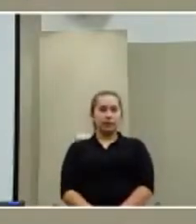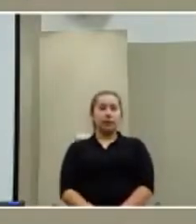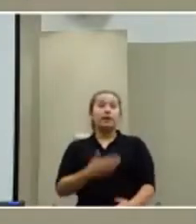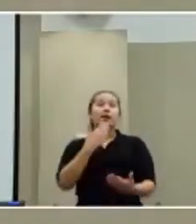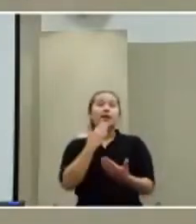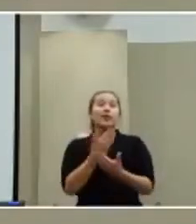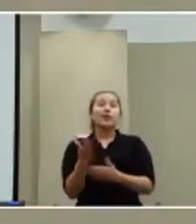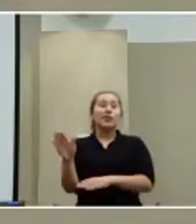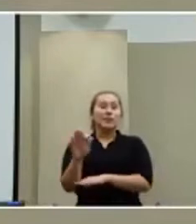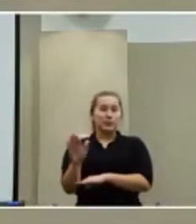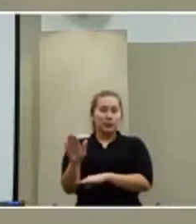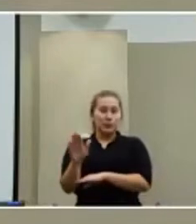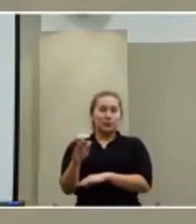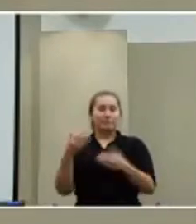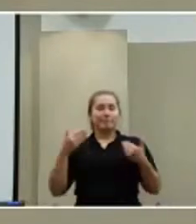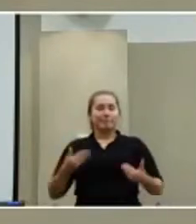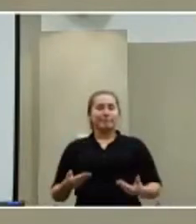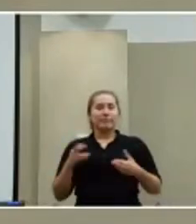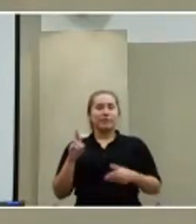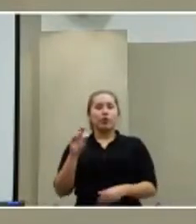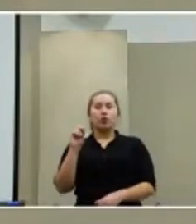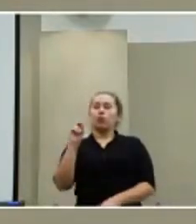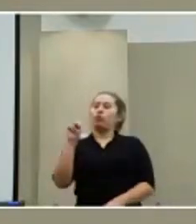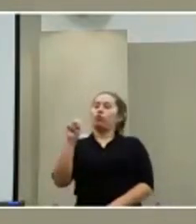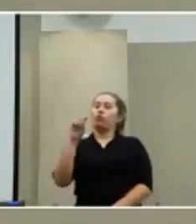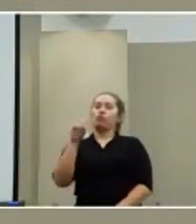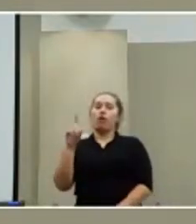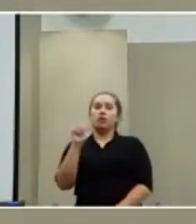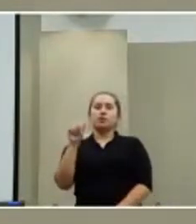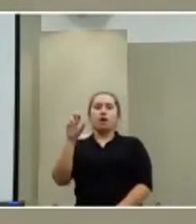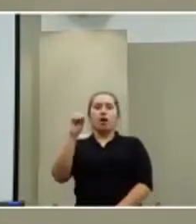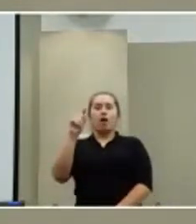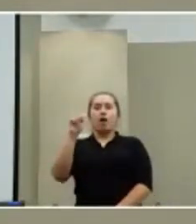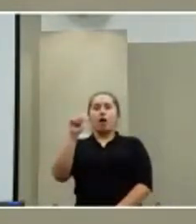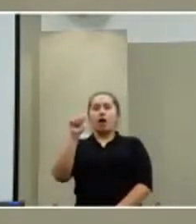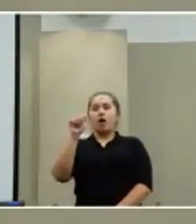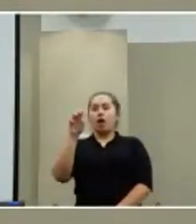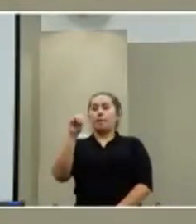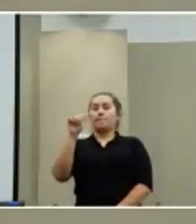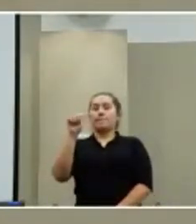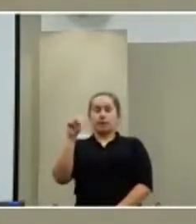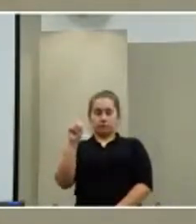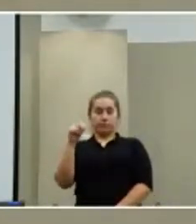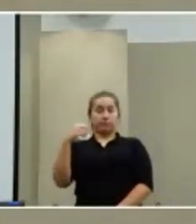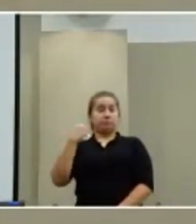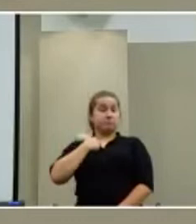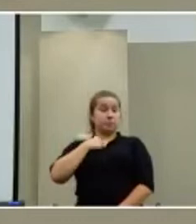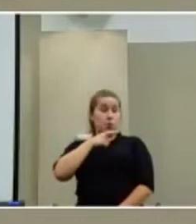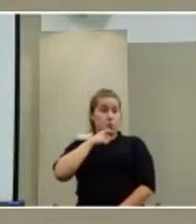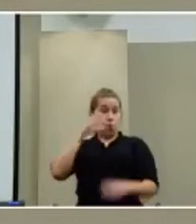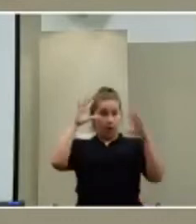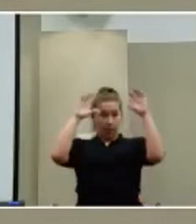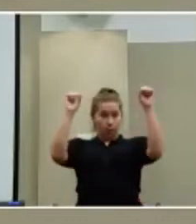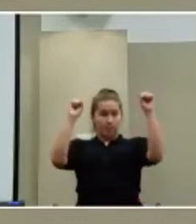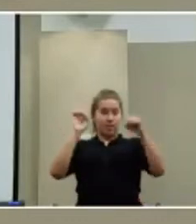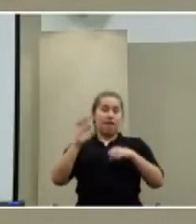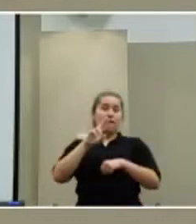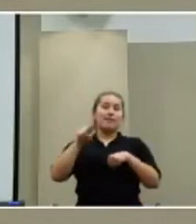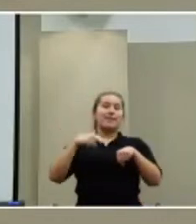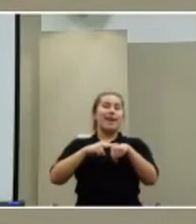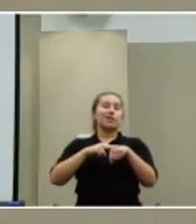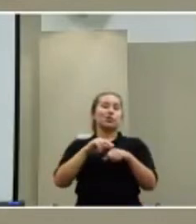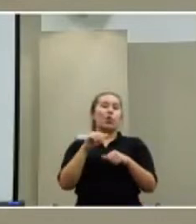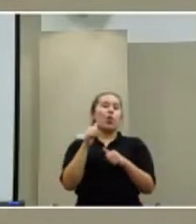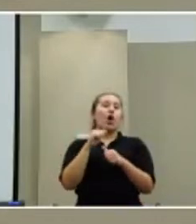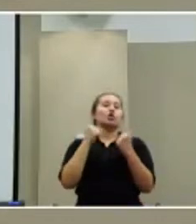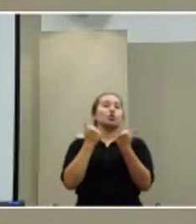Good afternoon. My name is Ronza Othman. I am the president of the National Association of Blind